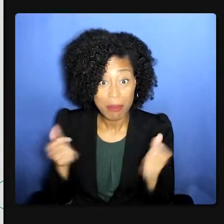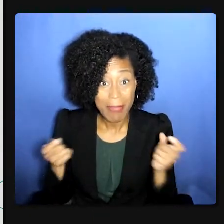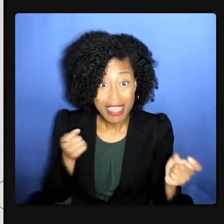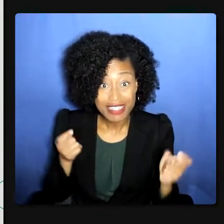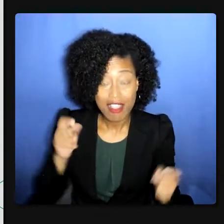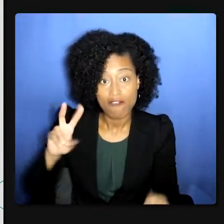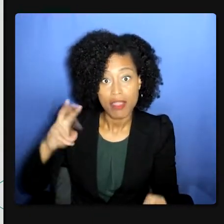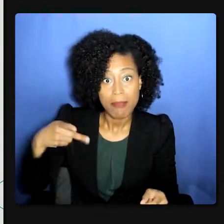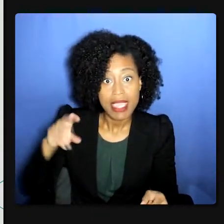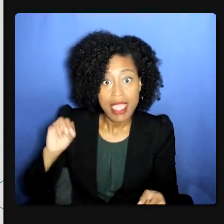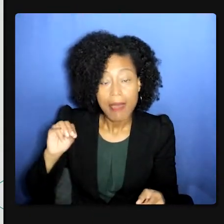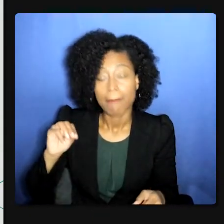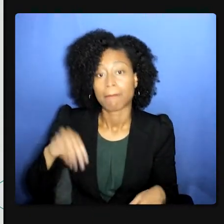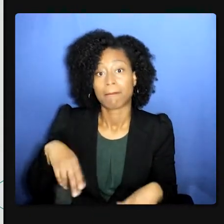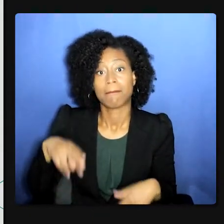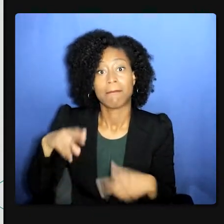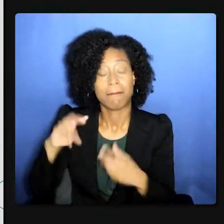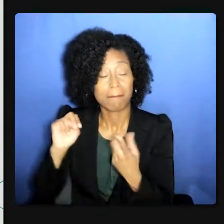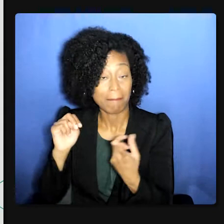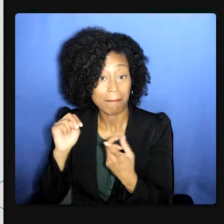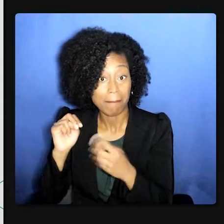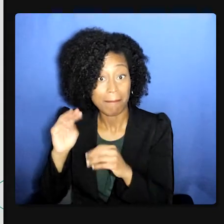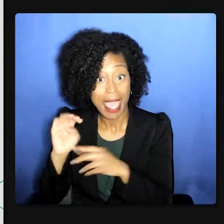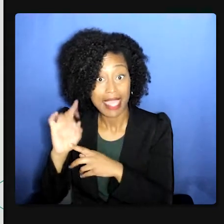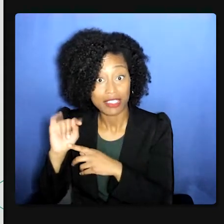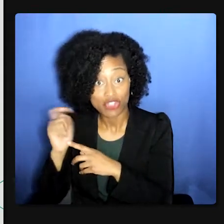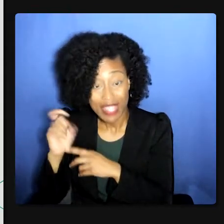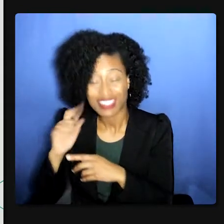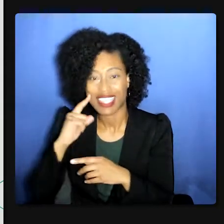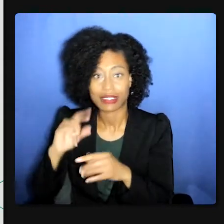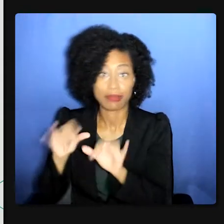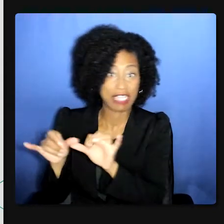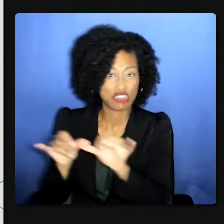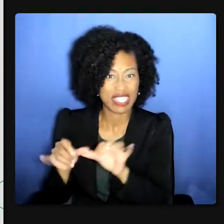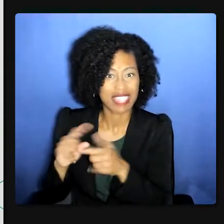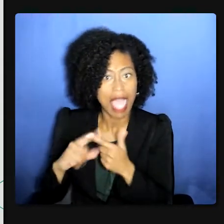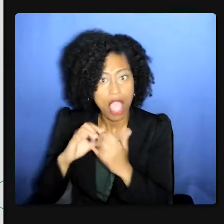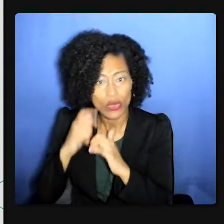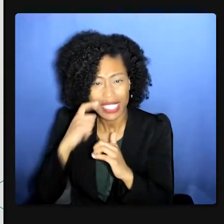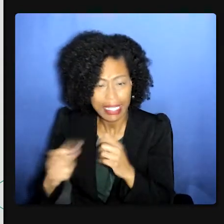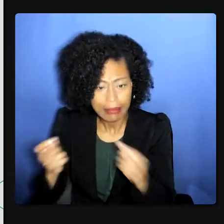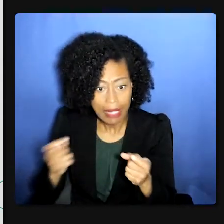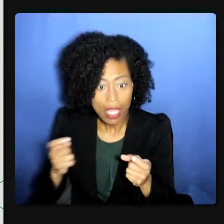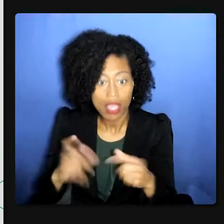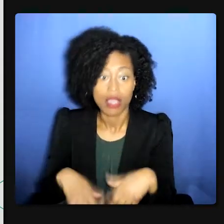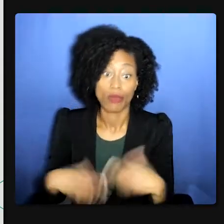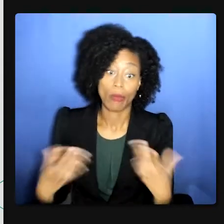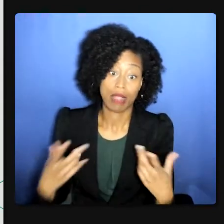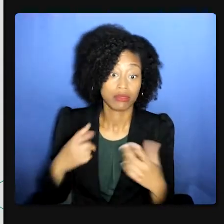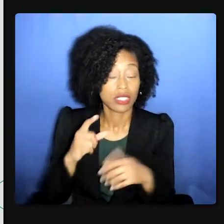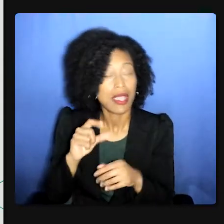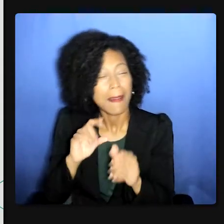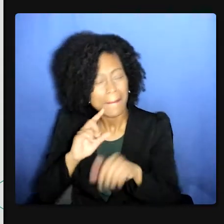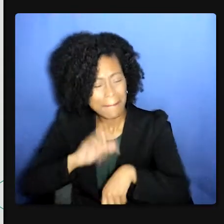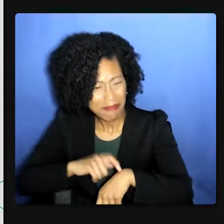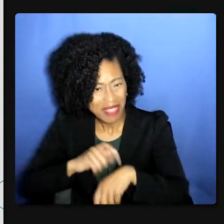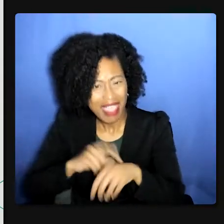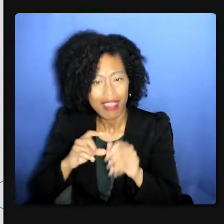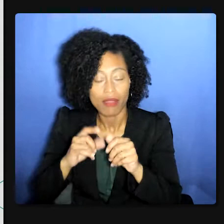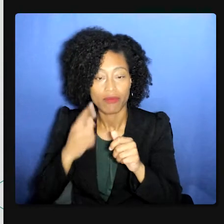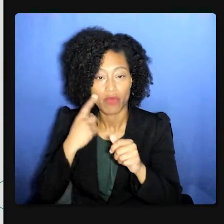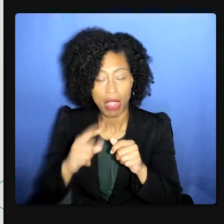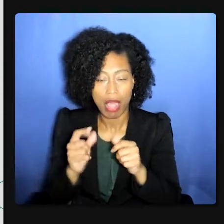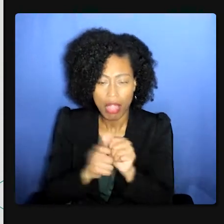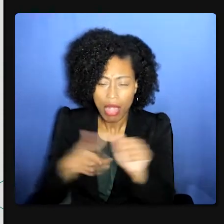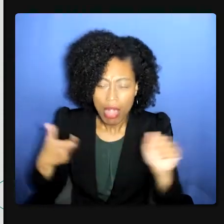management, VPN access bottlenecks, slow download speeds over consumer internet, systems breaking because response latencies are